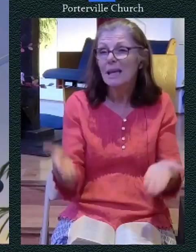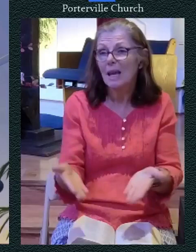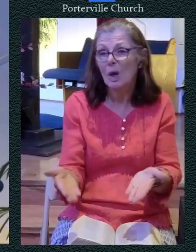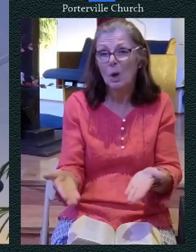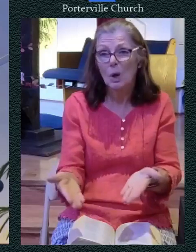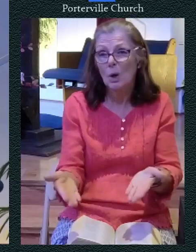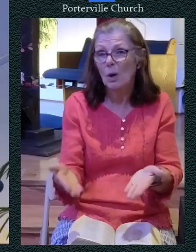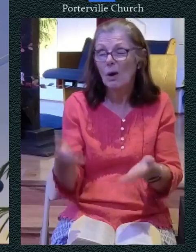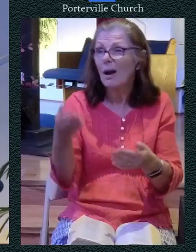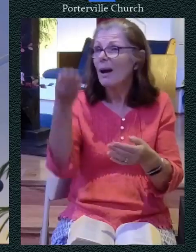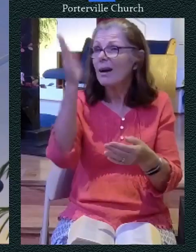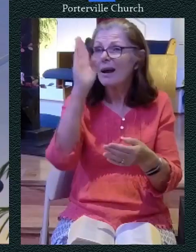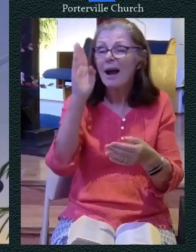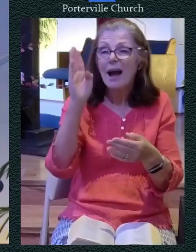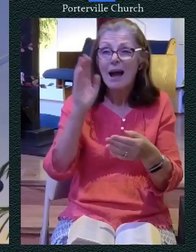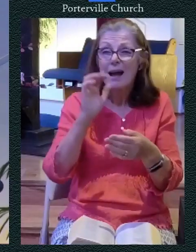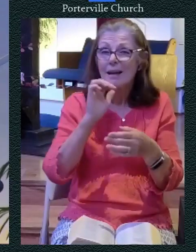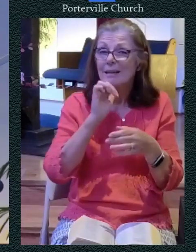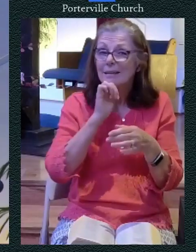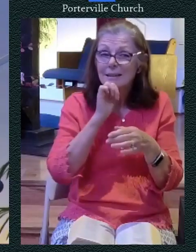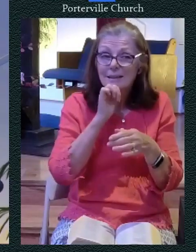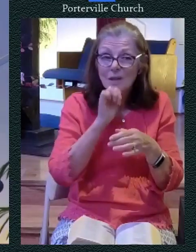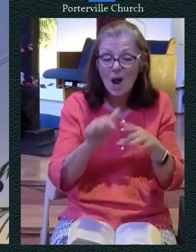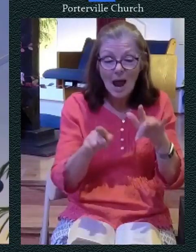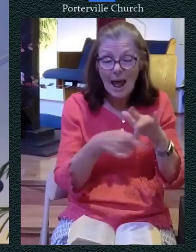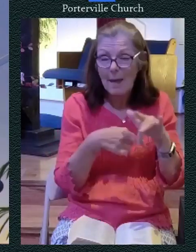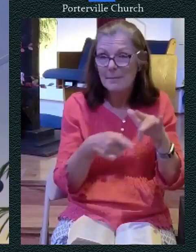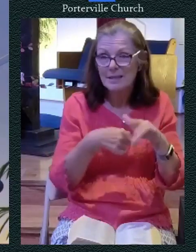And he could see that the hand and purpose